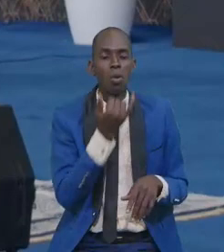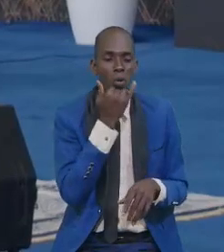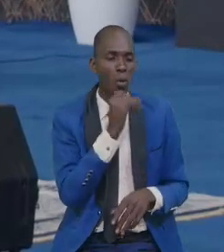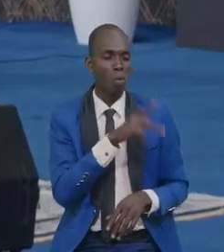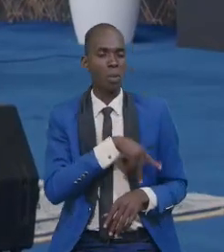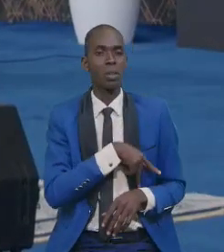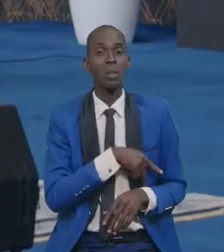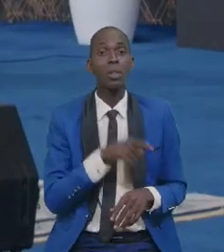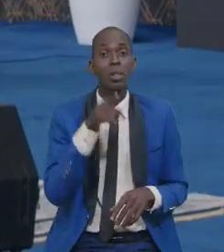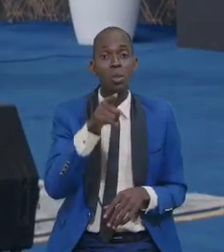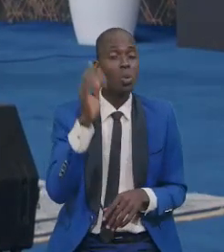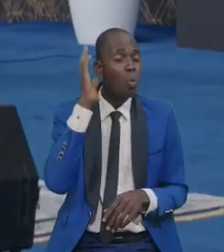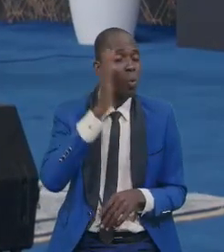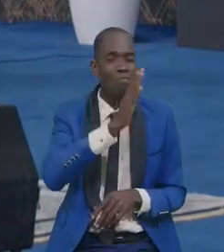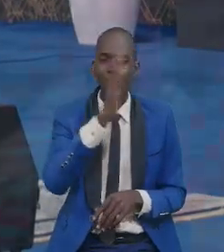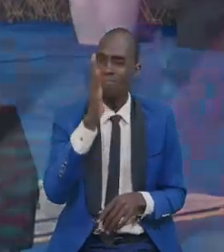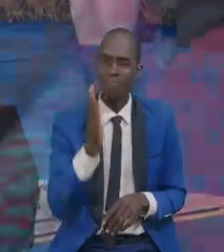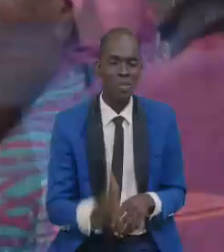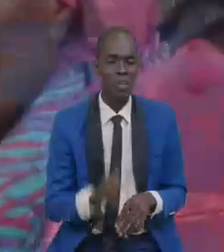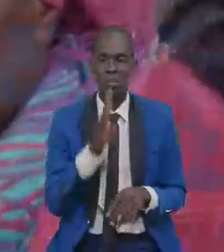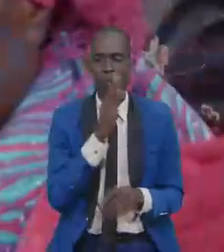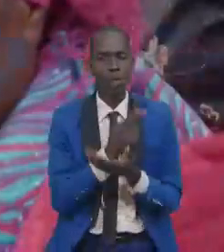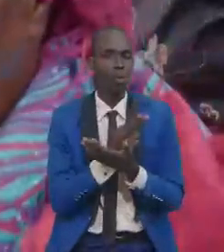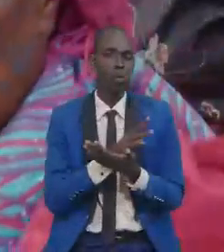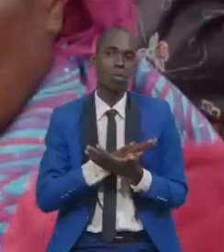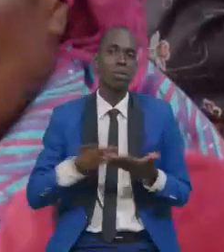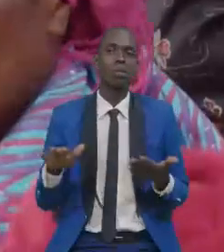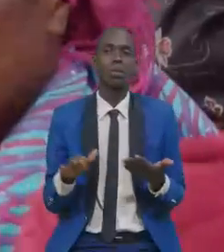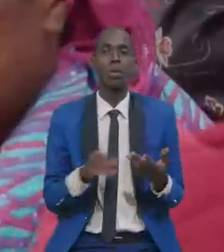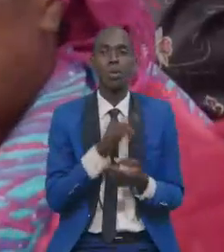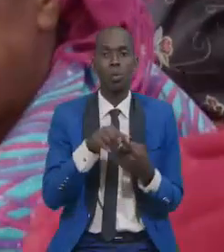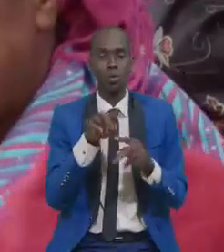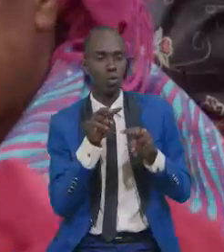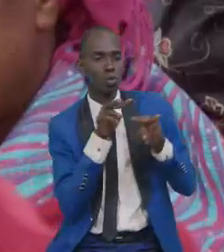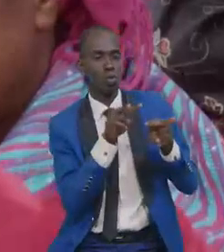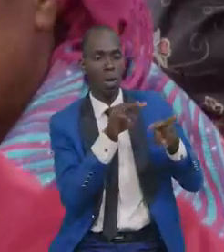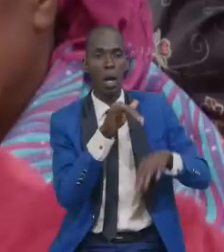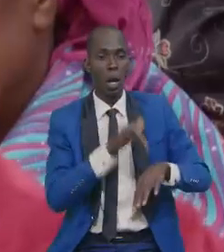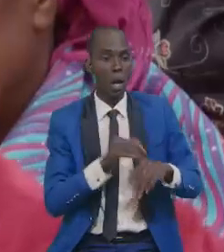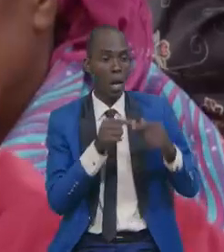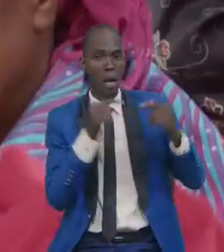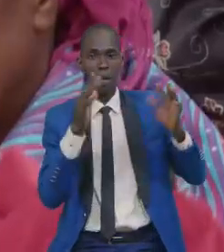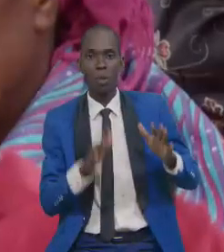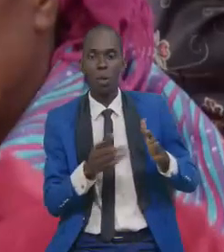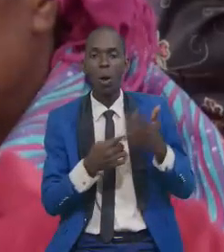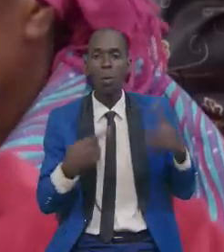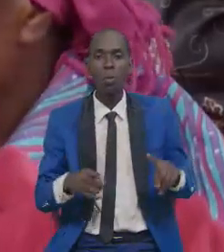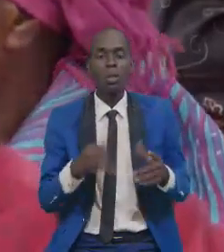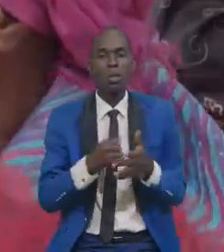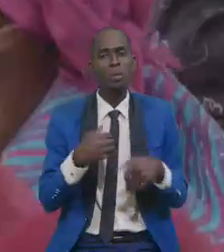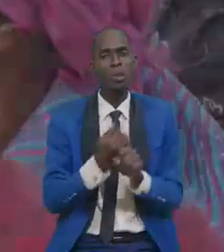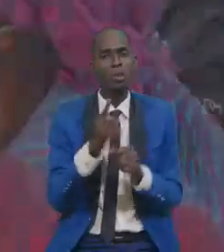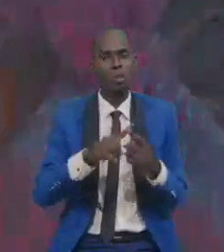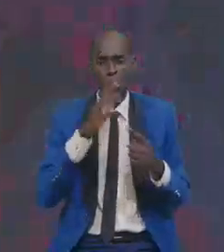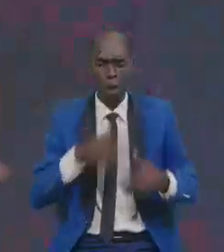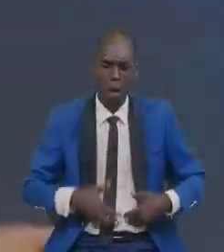will never, never be holy. When you look at enemies, you get angry, you get frustrated, you get